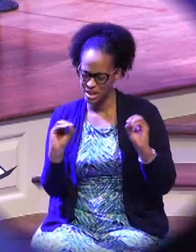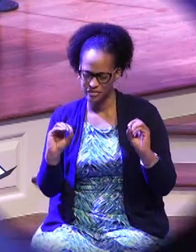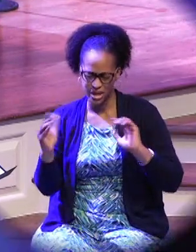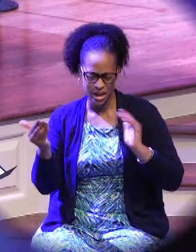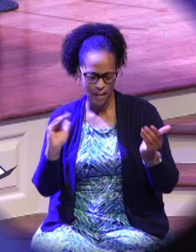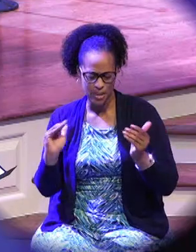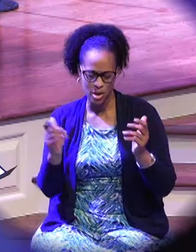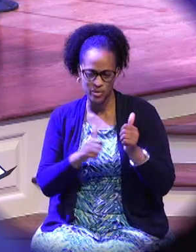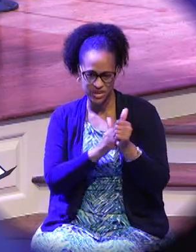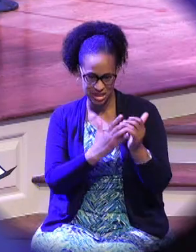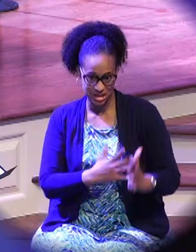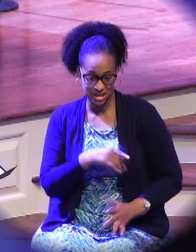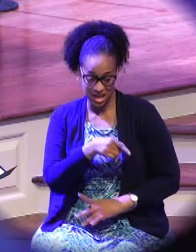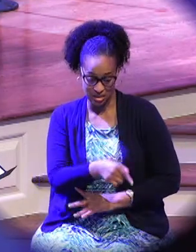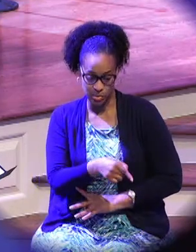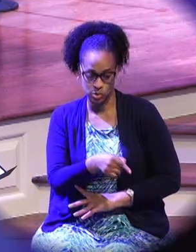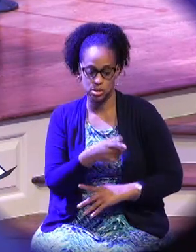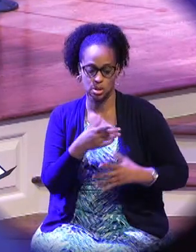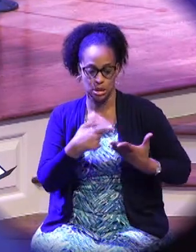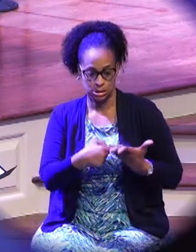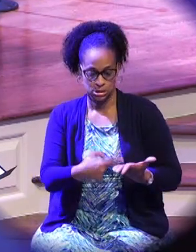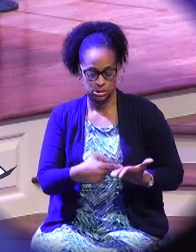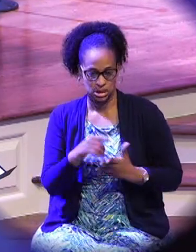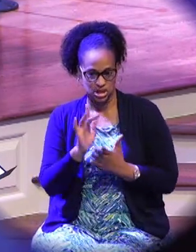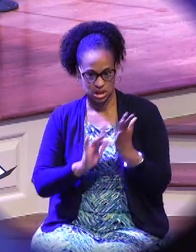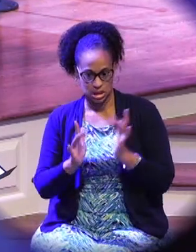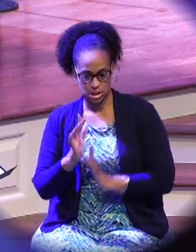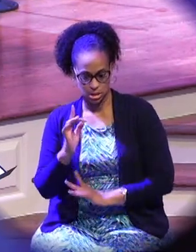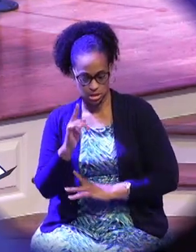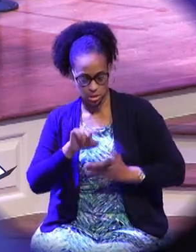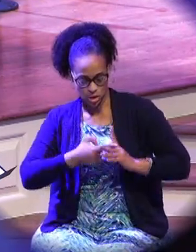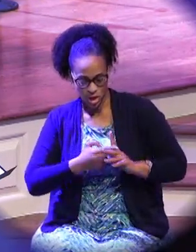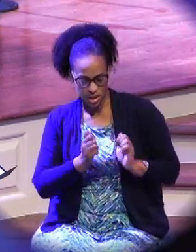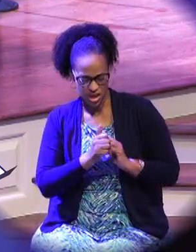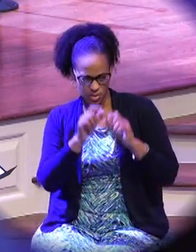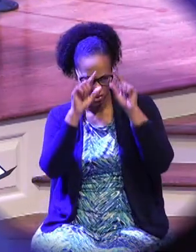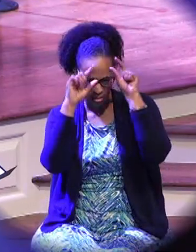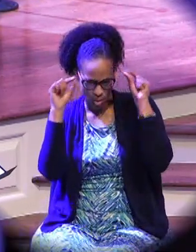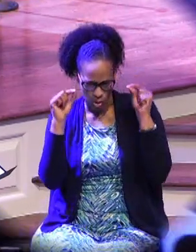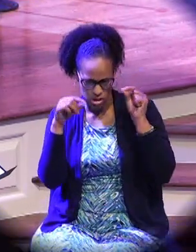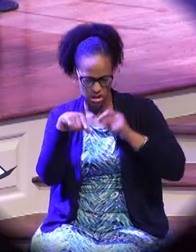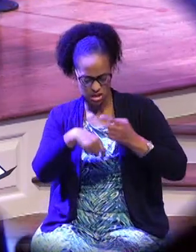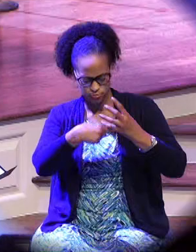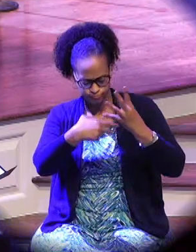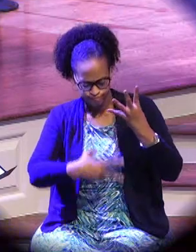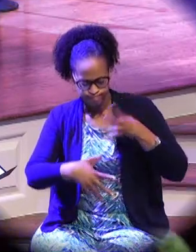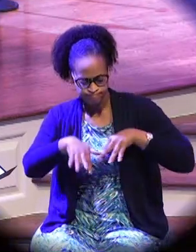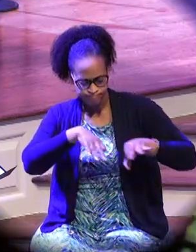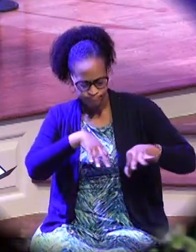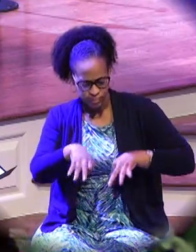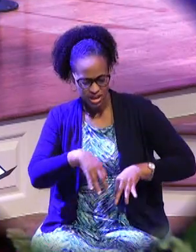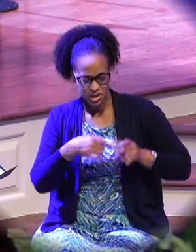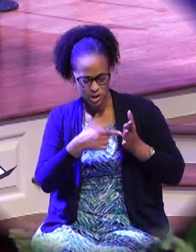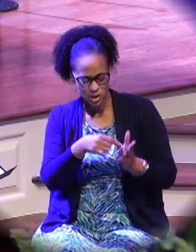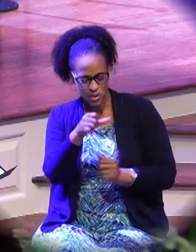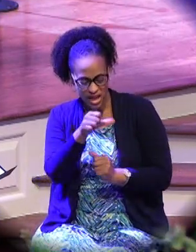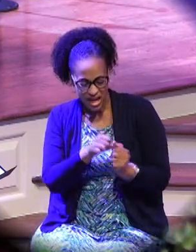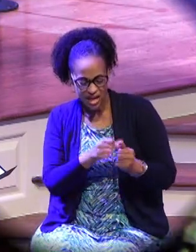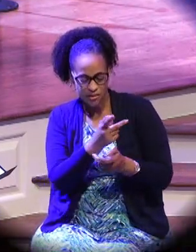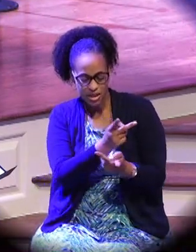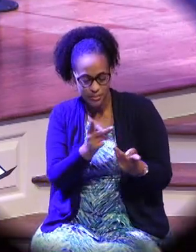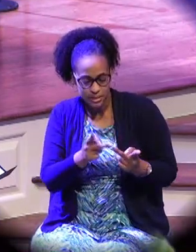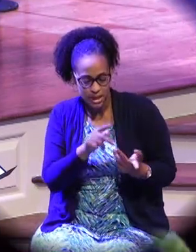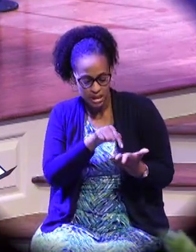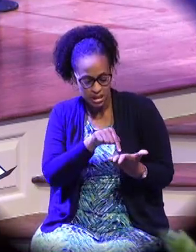what the disciples got on that day. That here Jesus started with Moses and went all the way through the prophets and showed each and every place